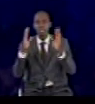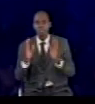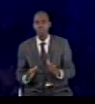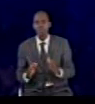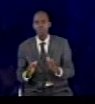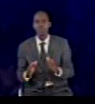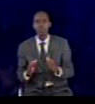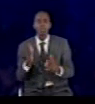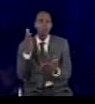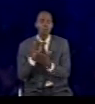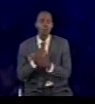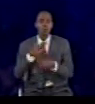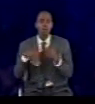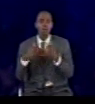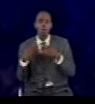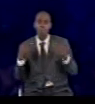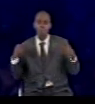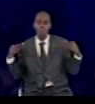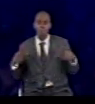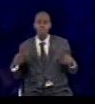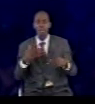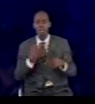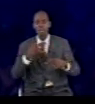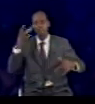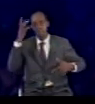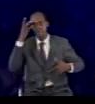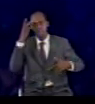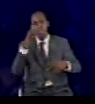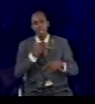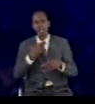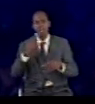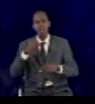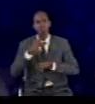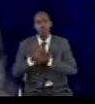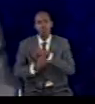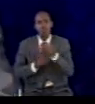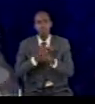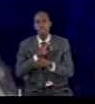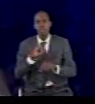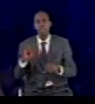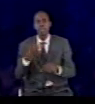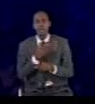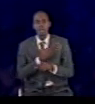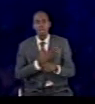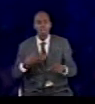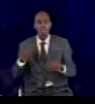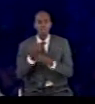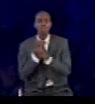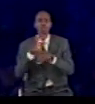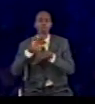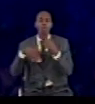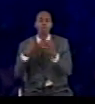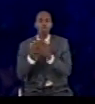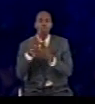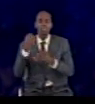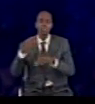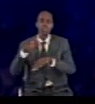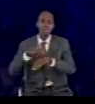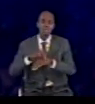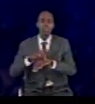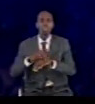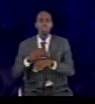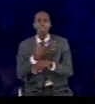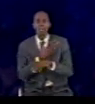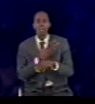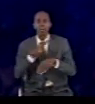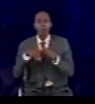all the pain and the plague and the suffering and see now the entire nations and the earth is groaning